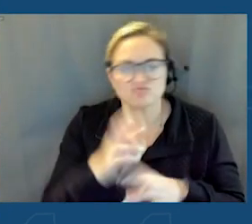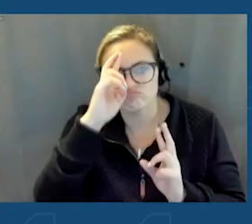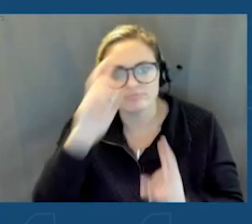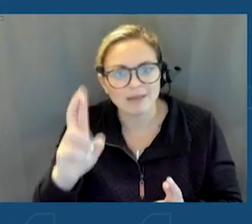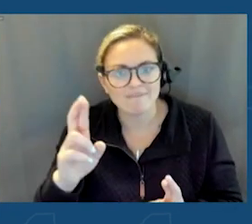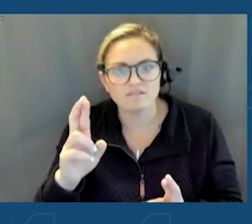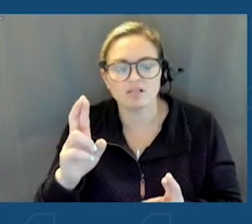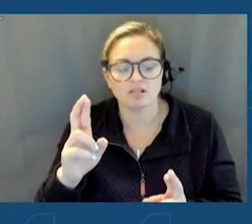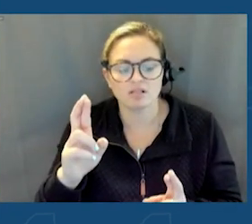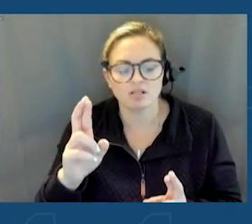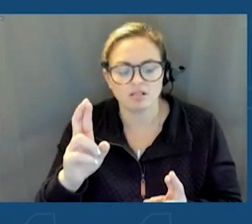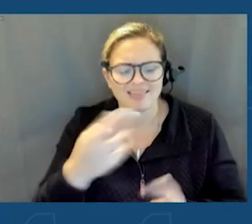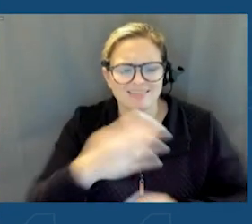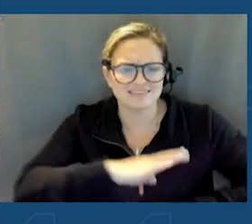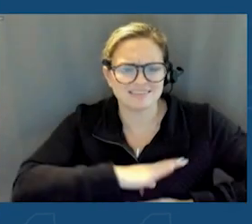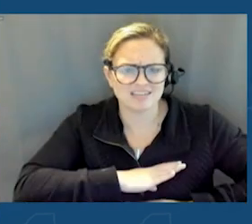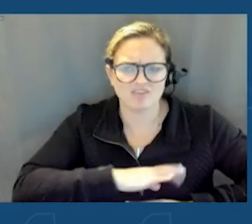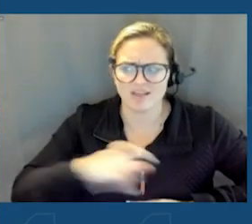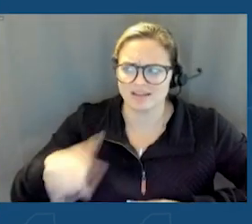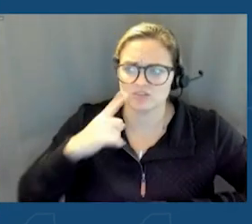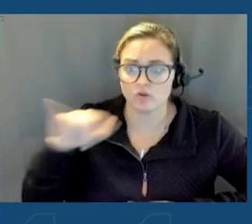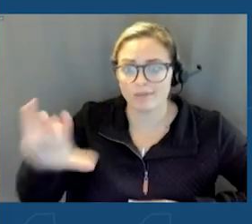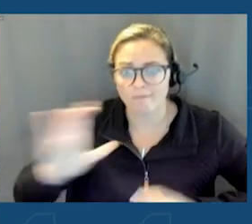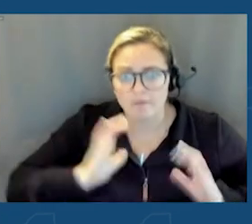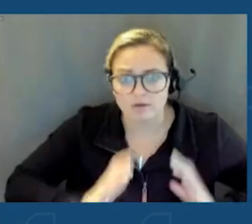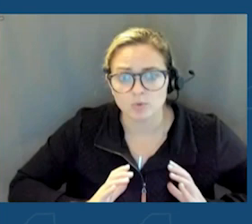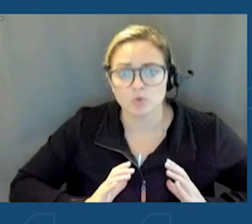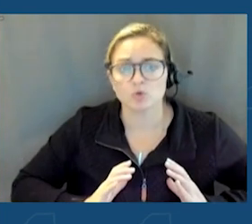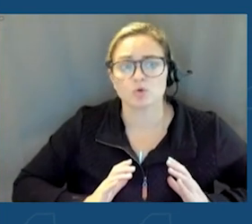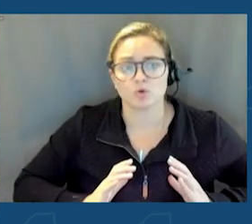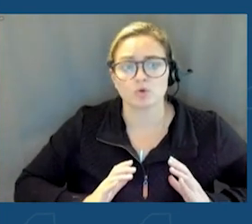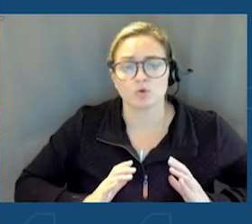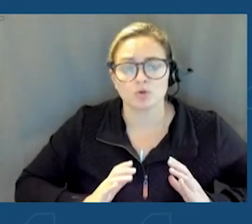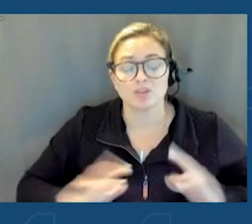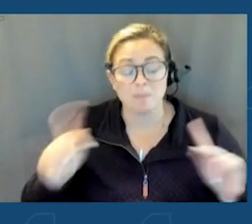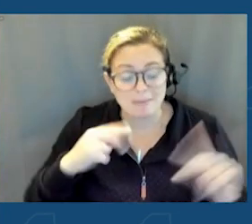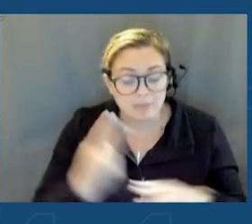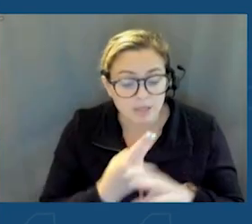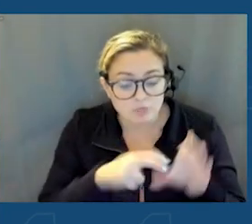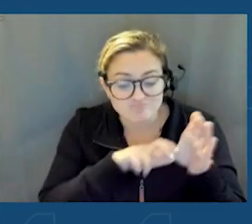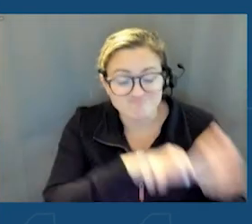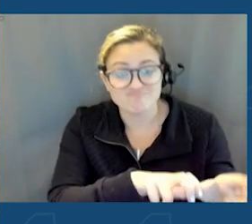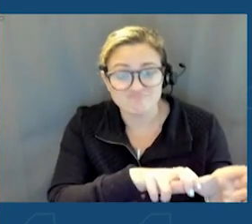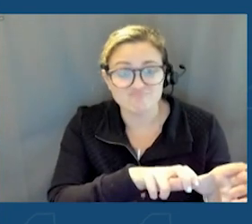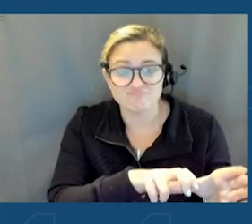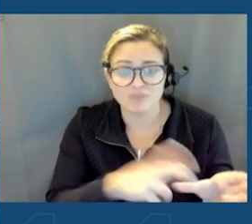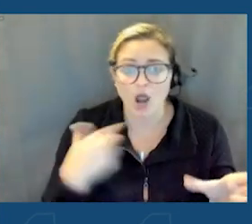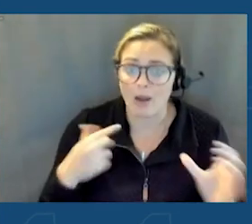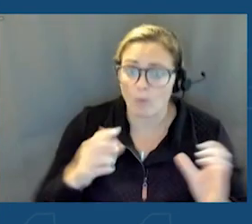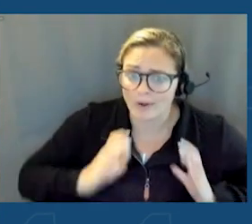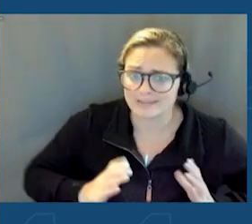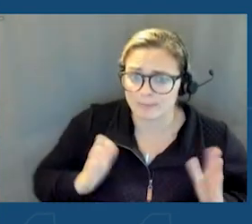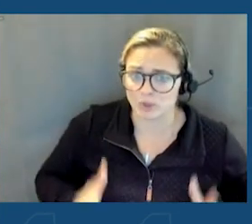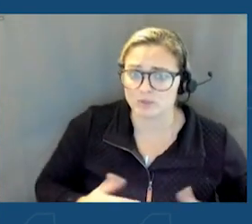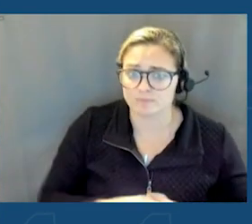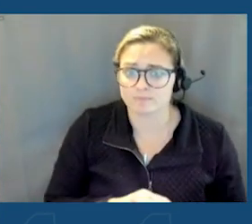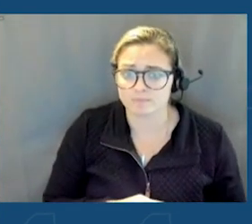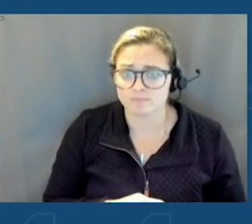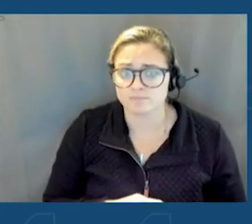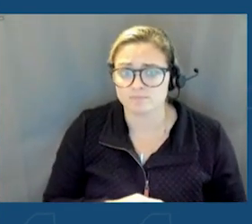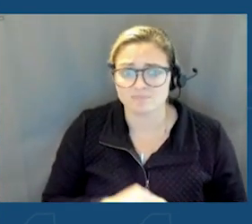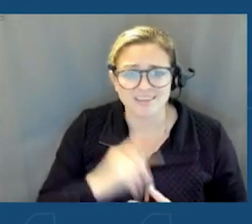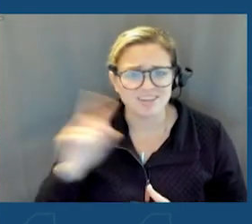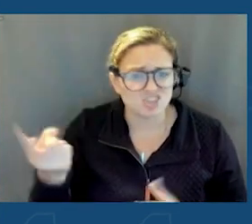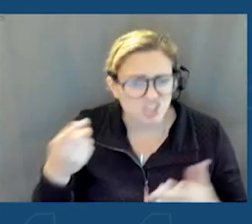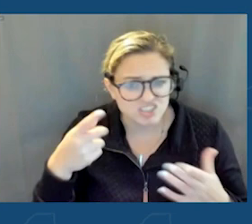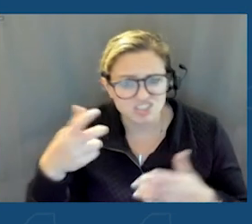and meets the needs of their customers. The residents who travel on this are our customers. And it's also not just the traveling public